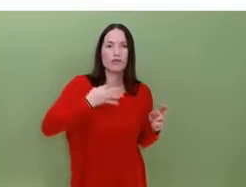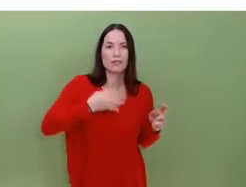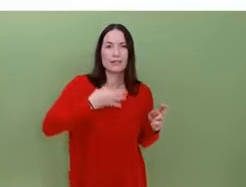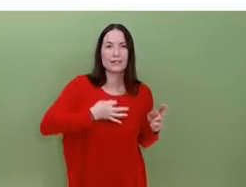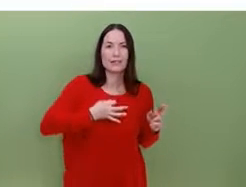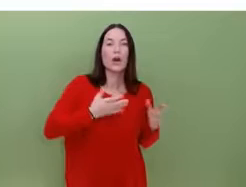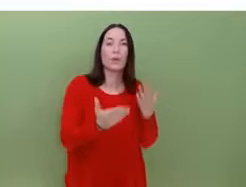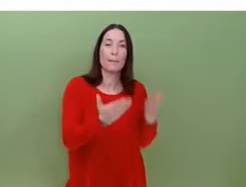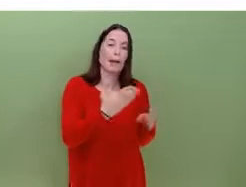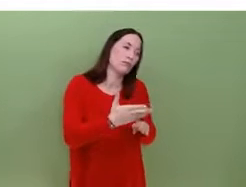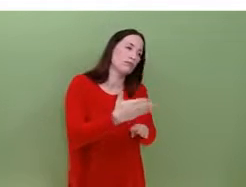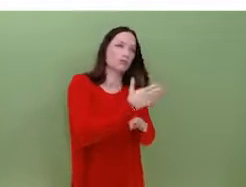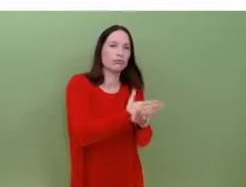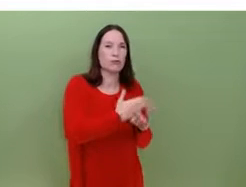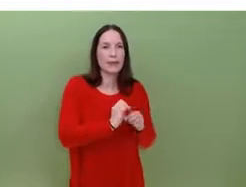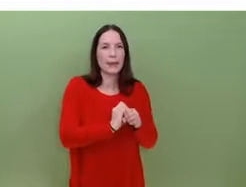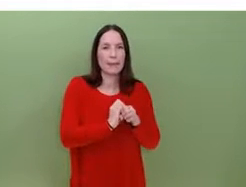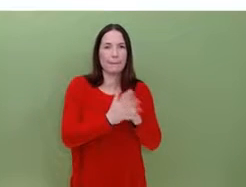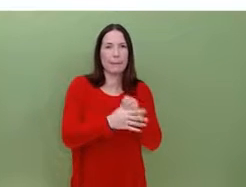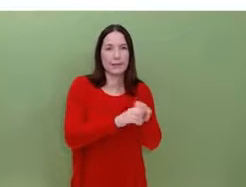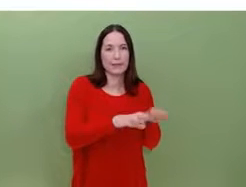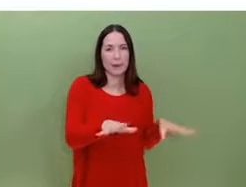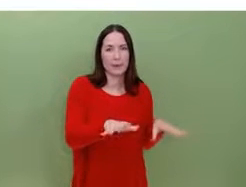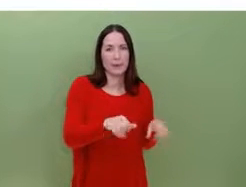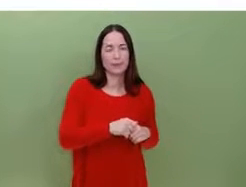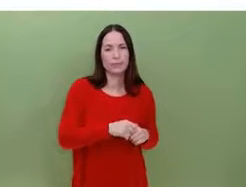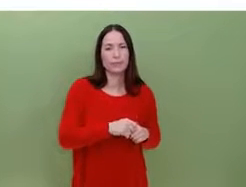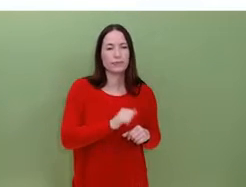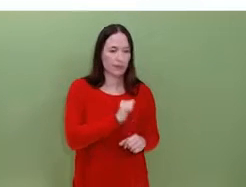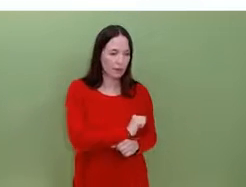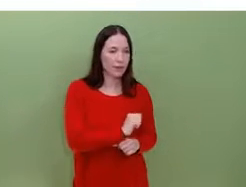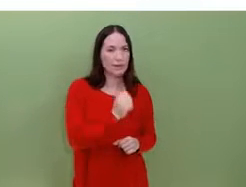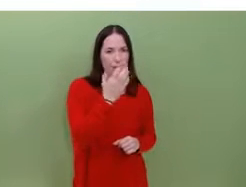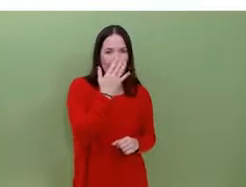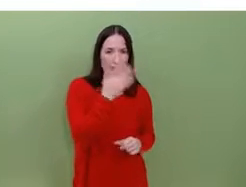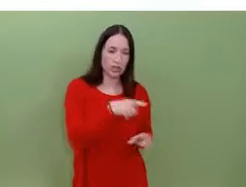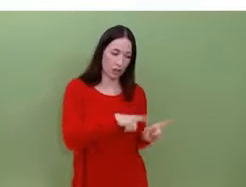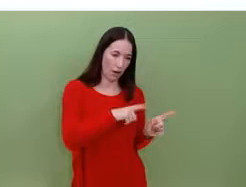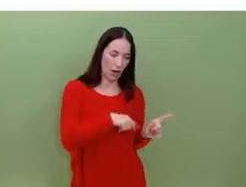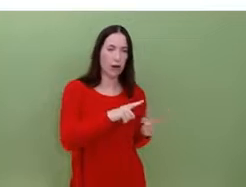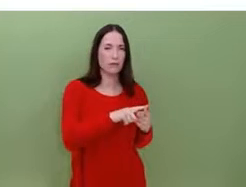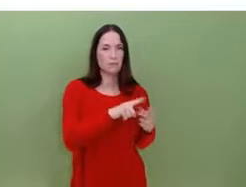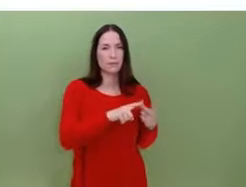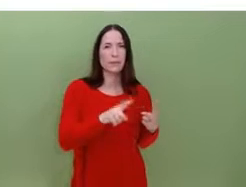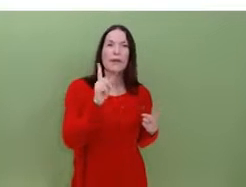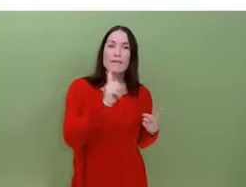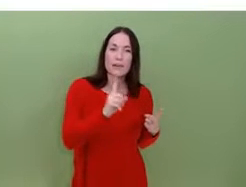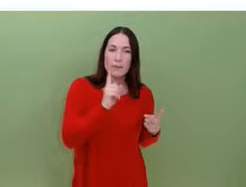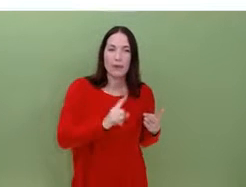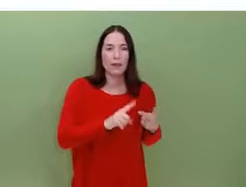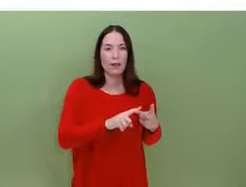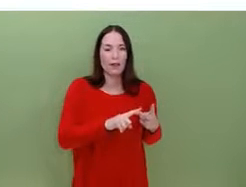pre-pandemic measures is younger age, being female, and having